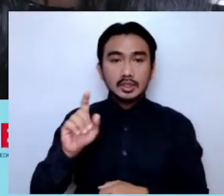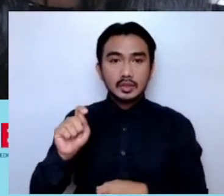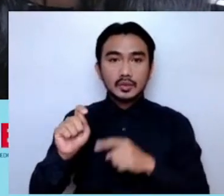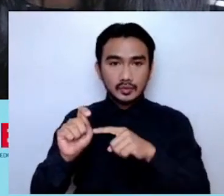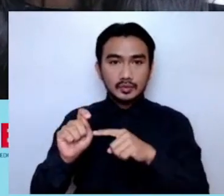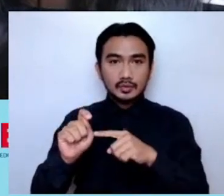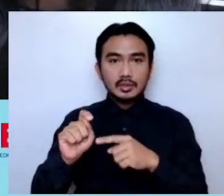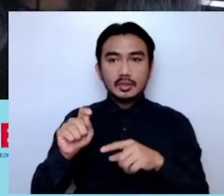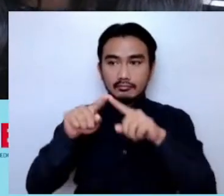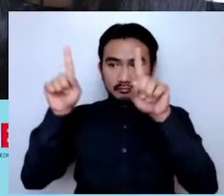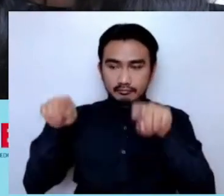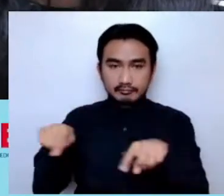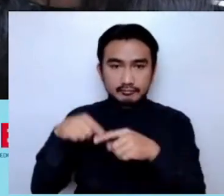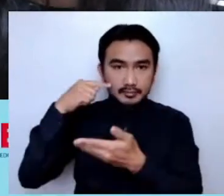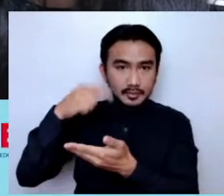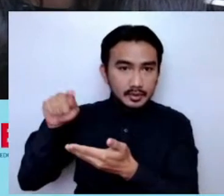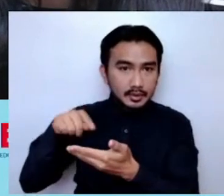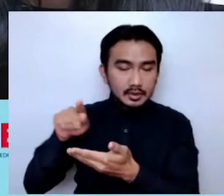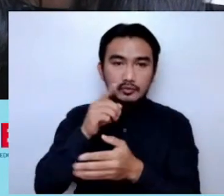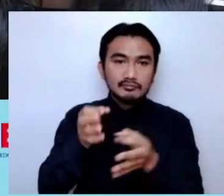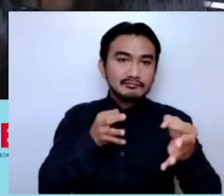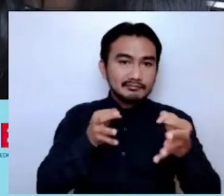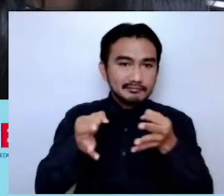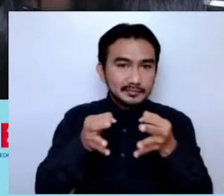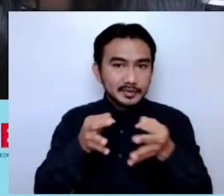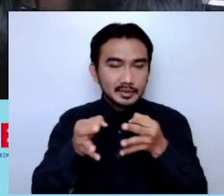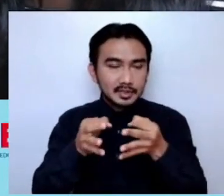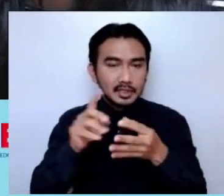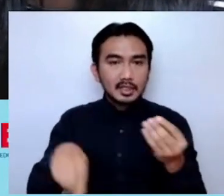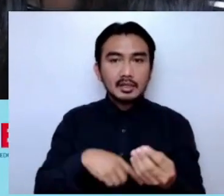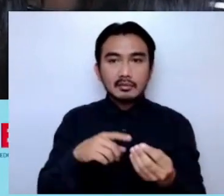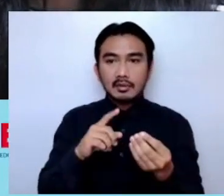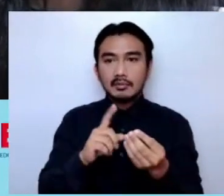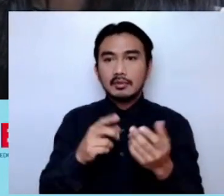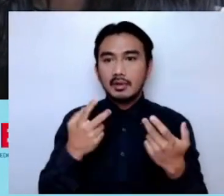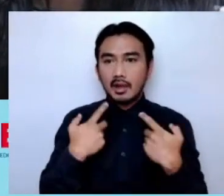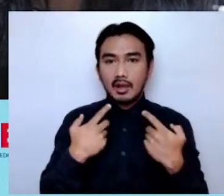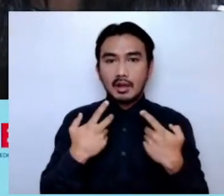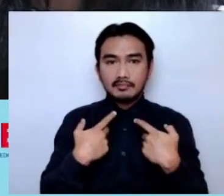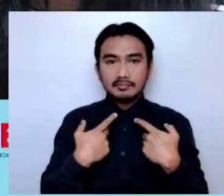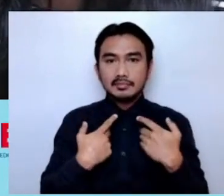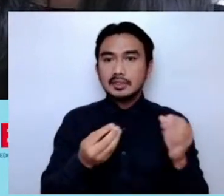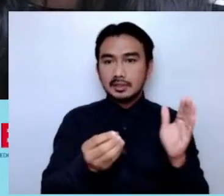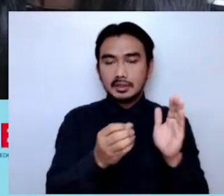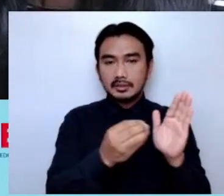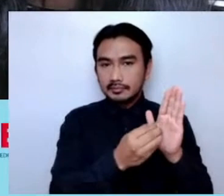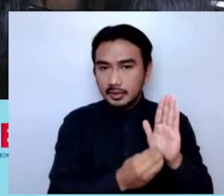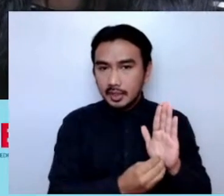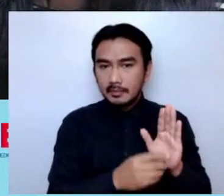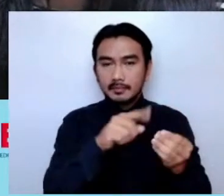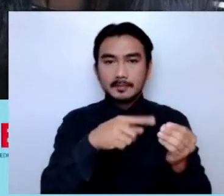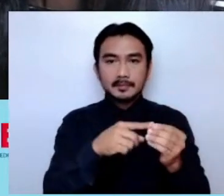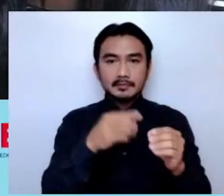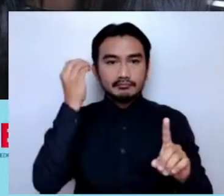was briefly explained, sampling it with a few of our indicators. So this rubric contains